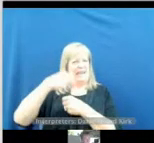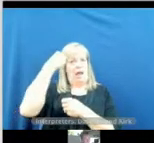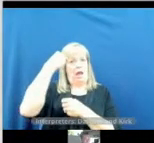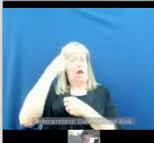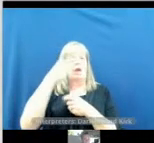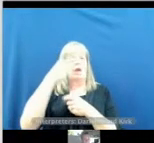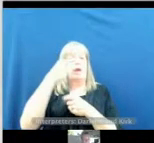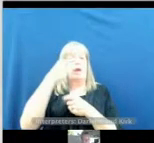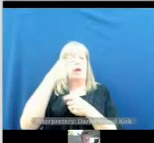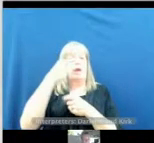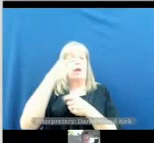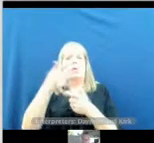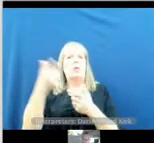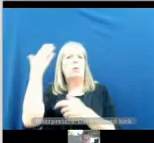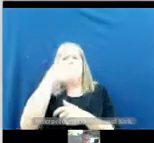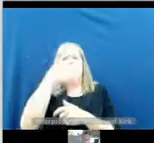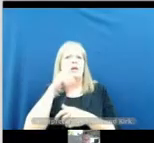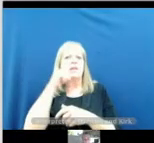actually somewhere internal.